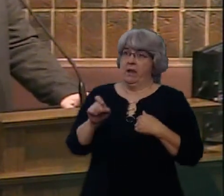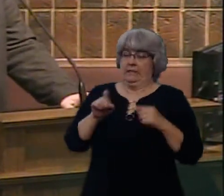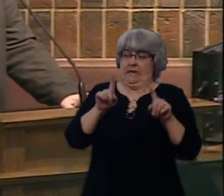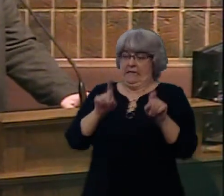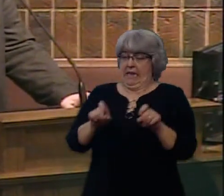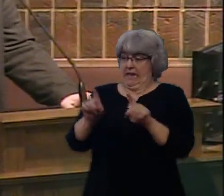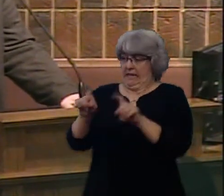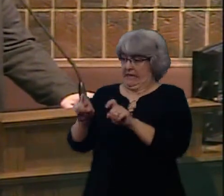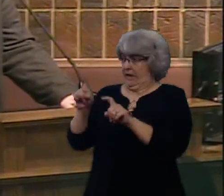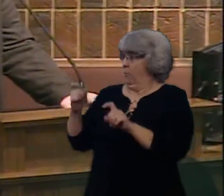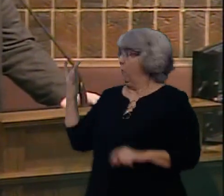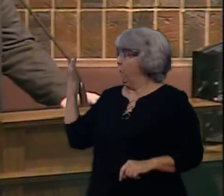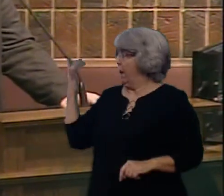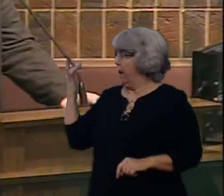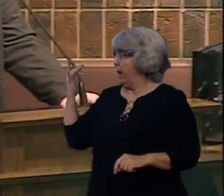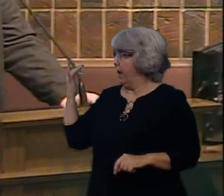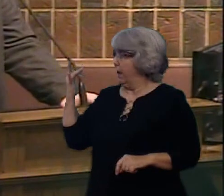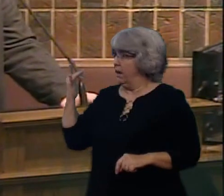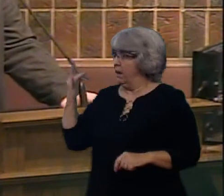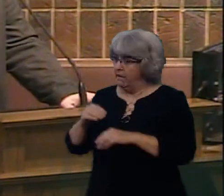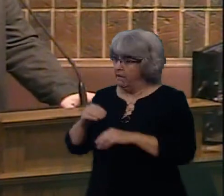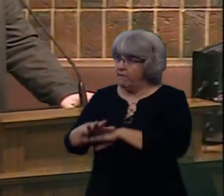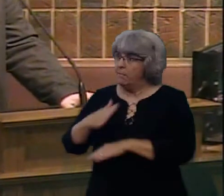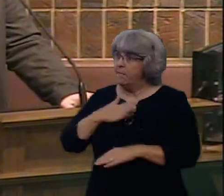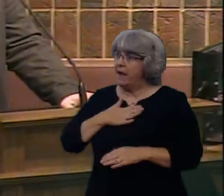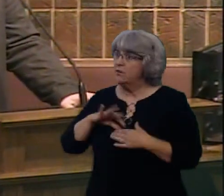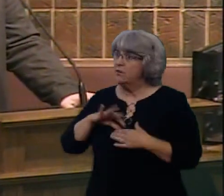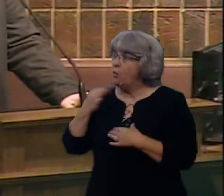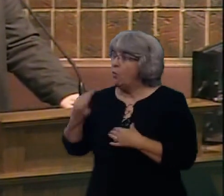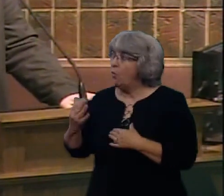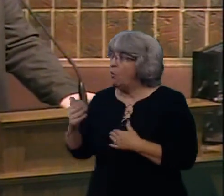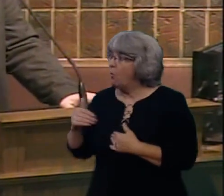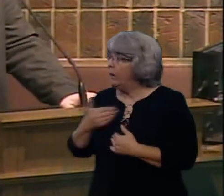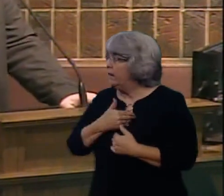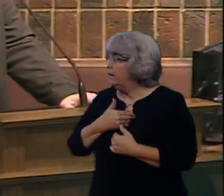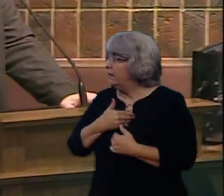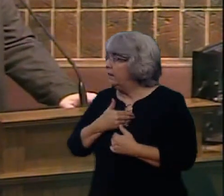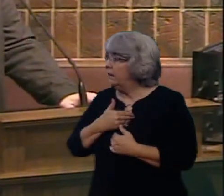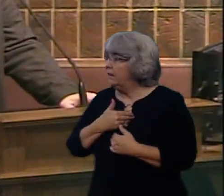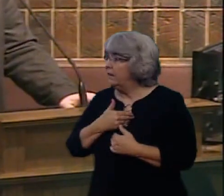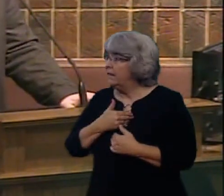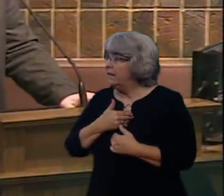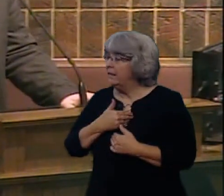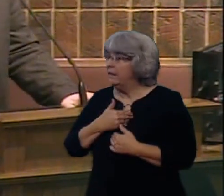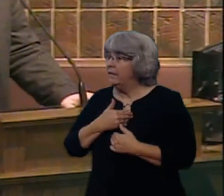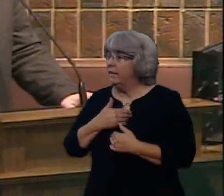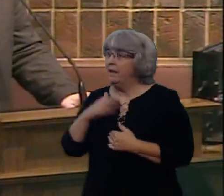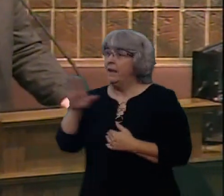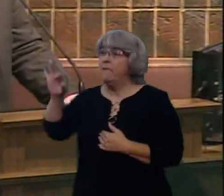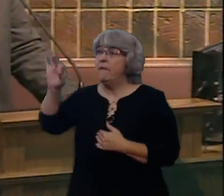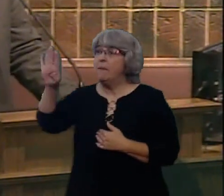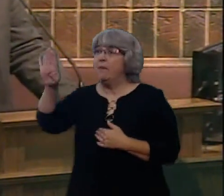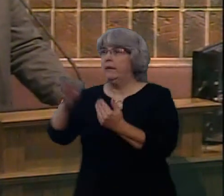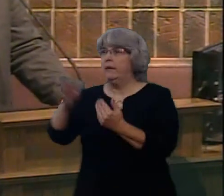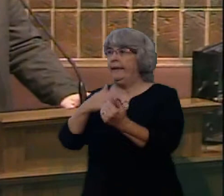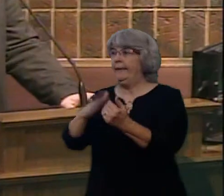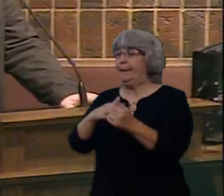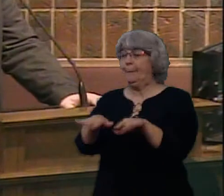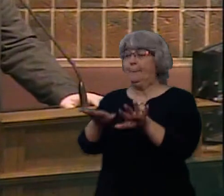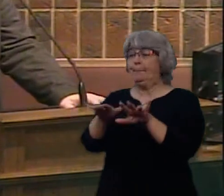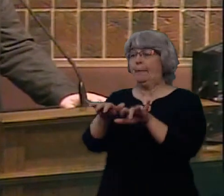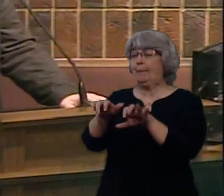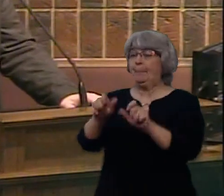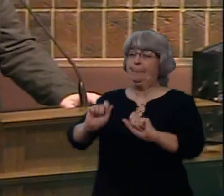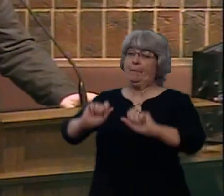souls. For example, it's very easy to put something on Facebook, right? I can